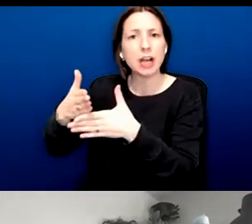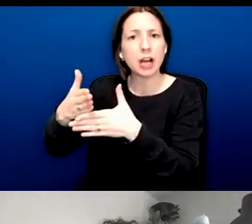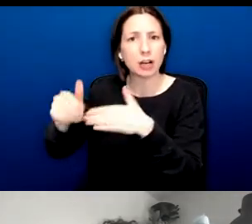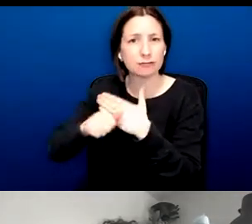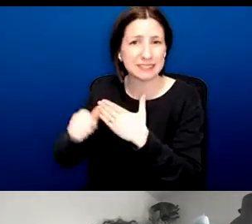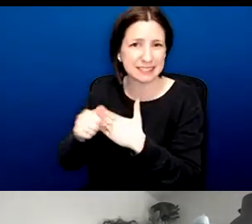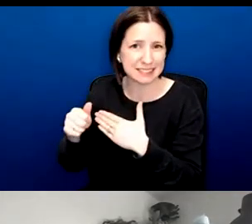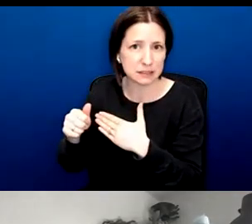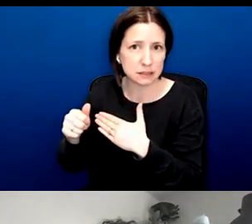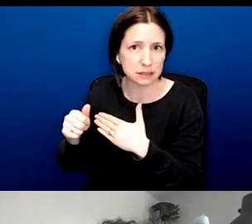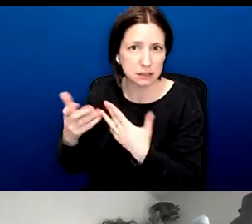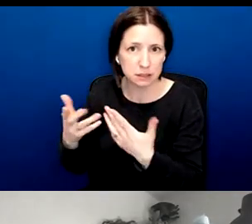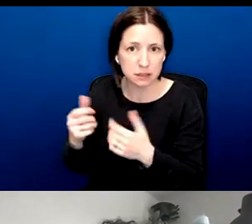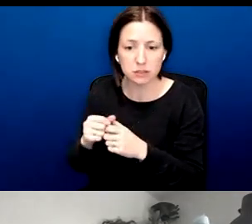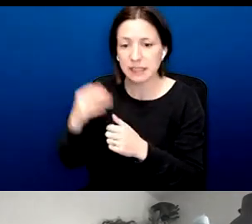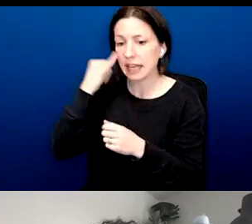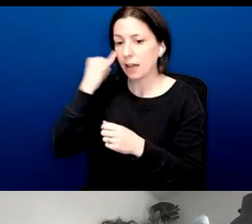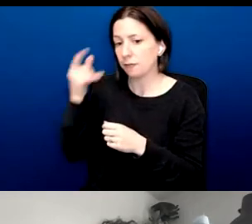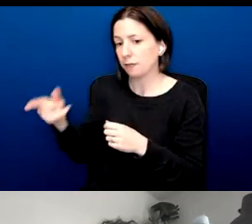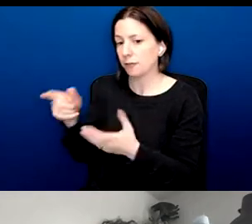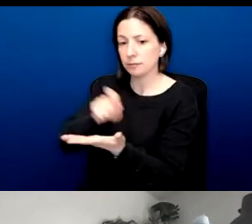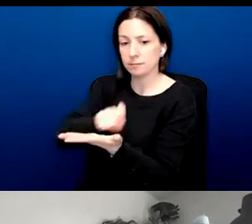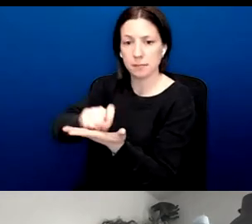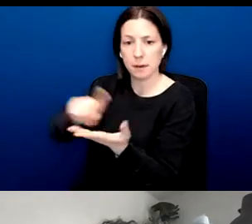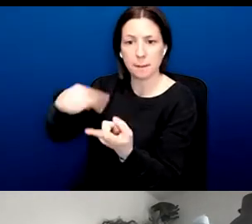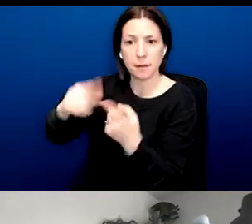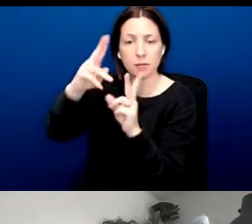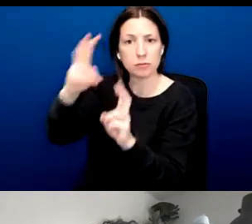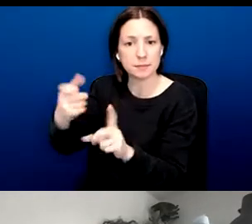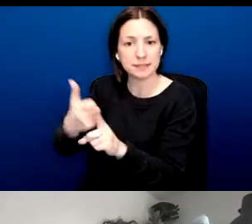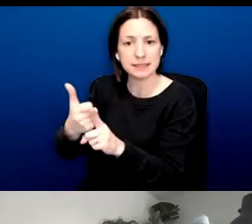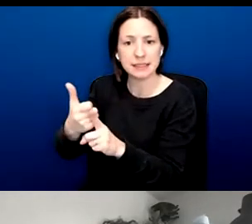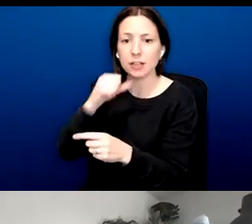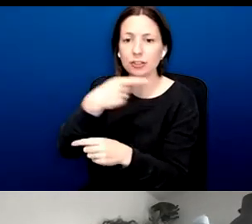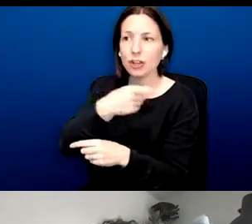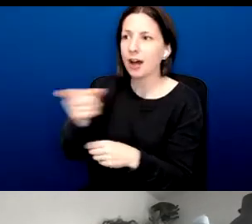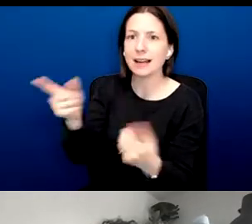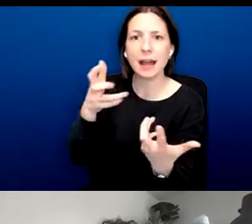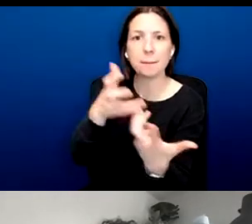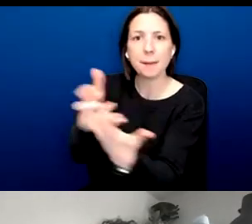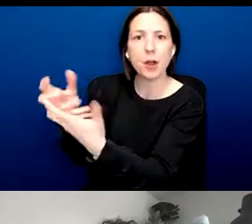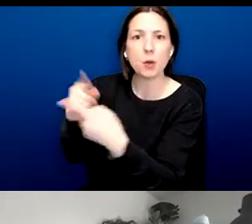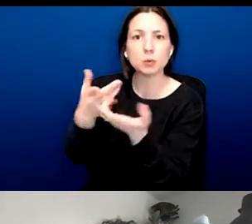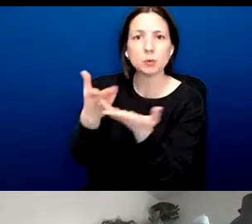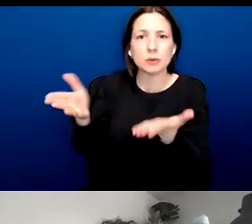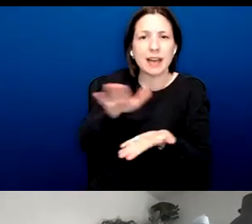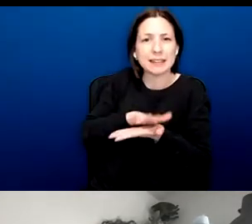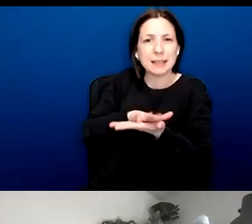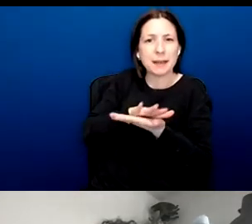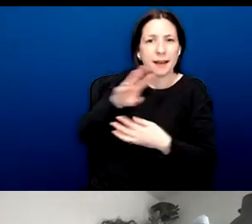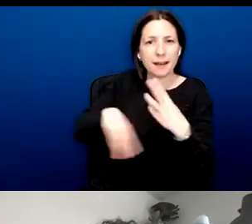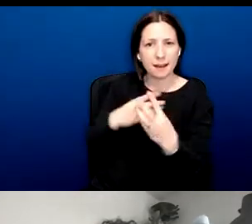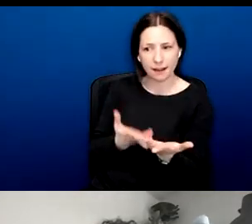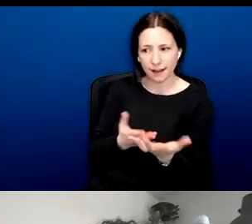about issues that are not very amenable to academia, especially, how can a